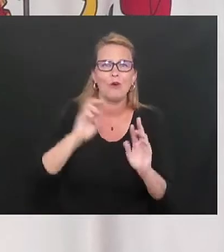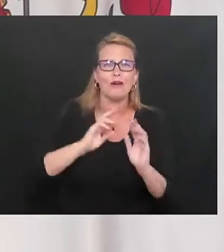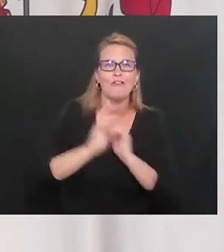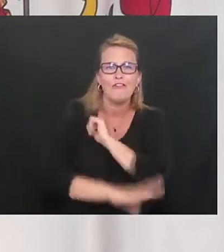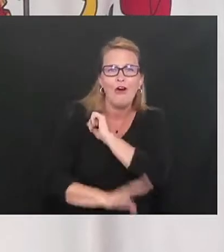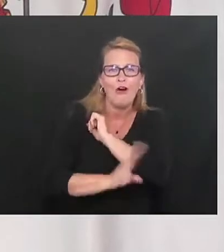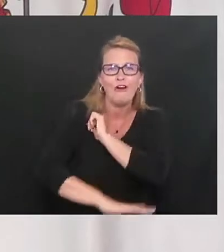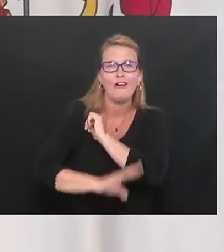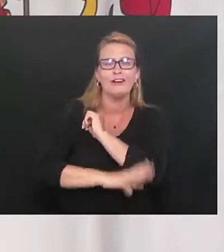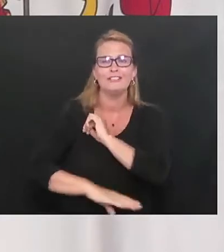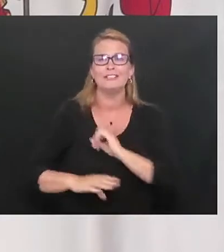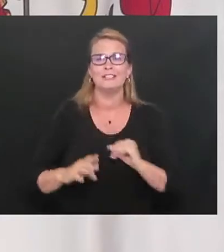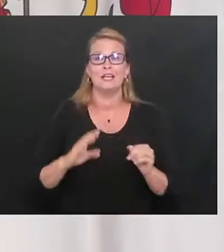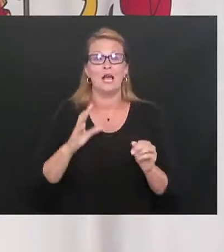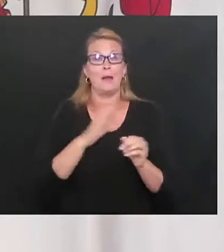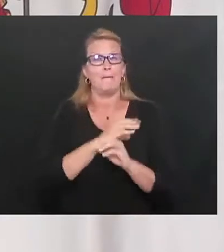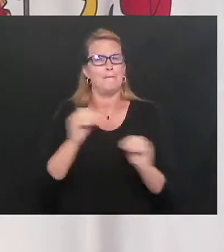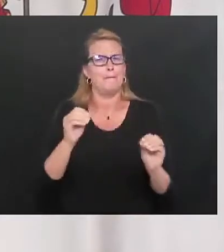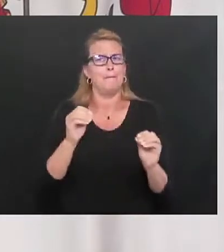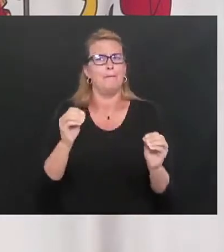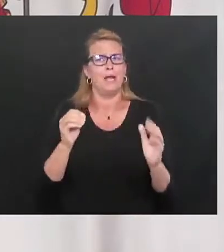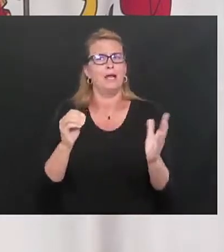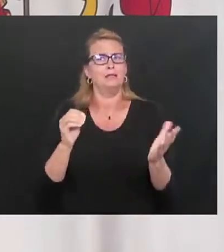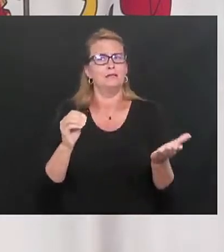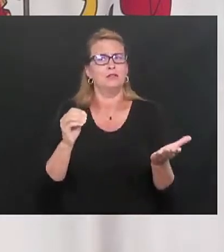Now, but pay really attention here.